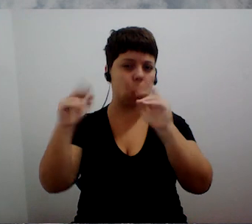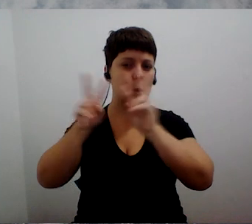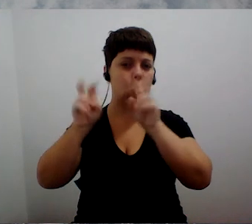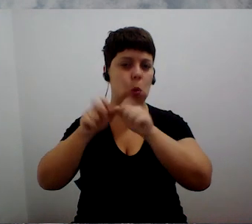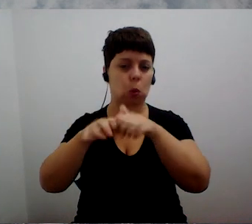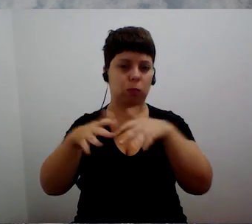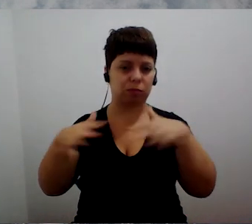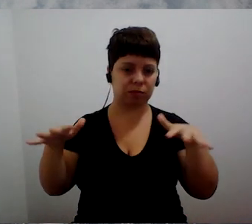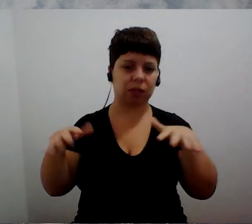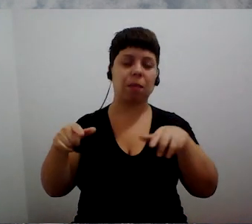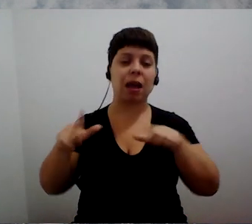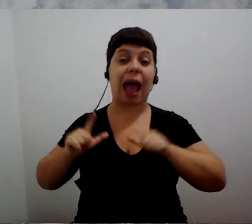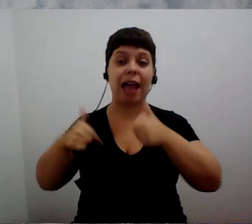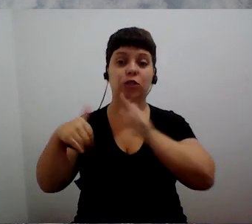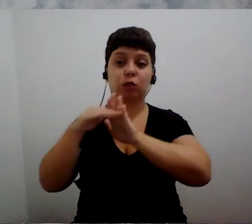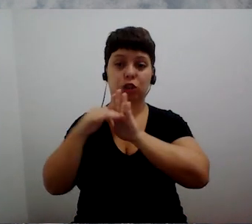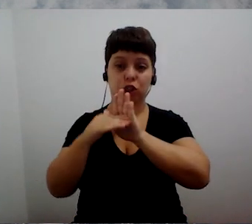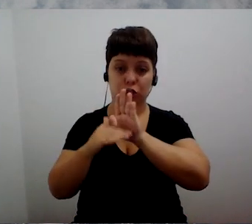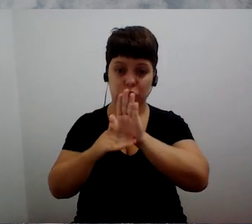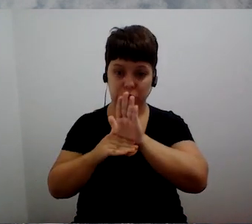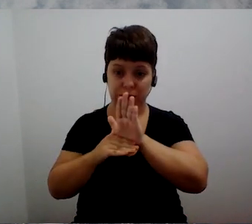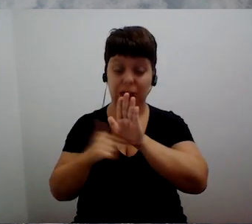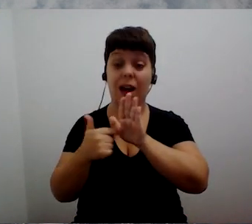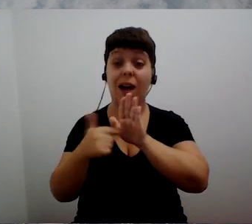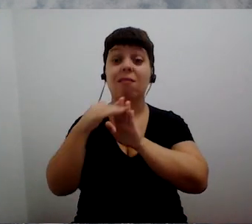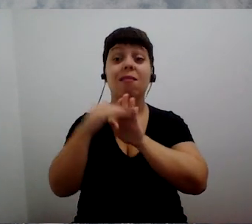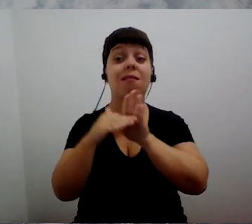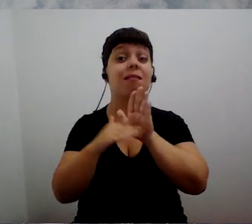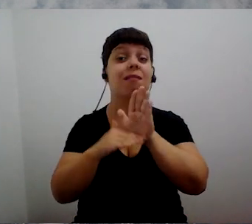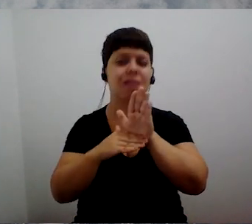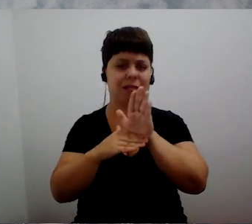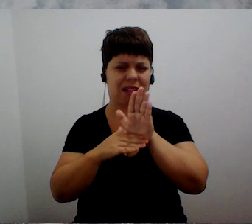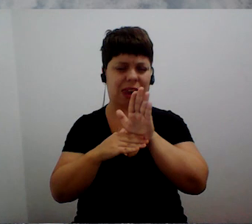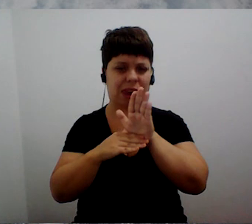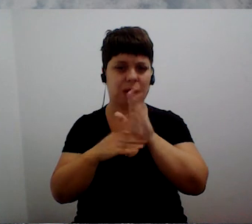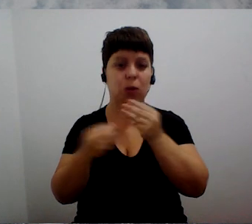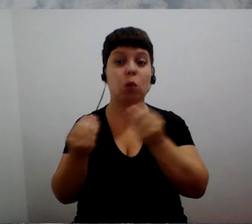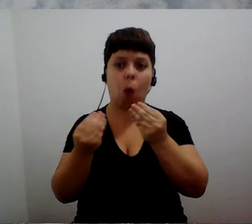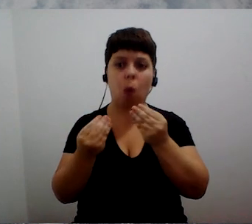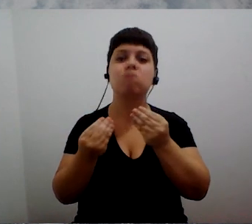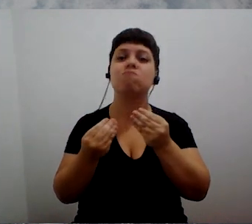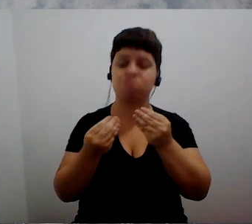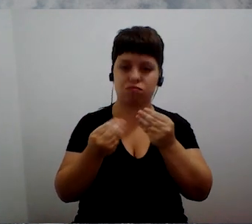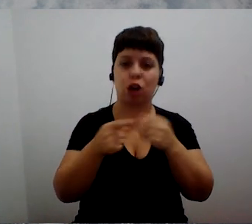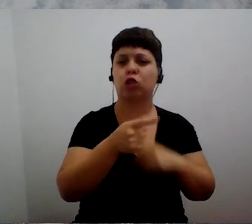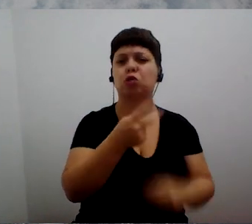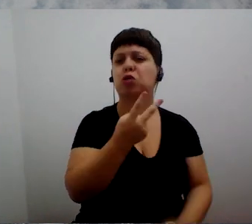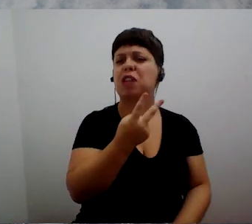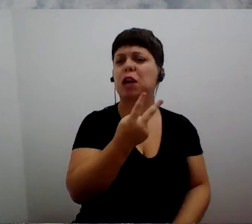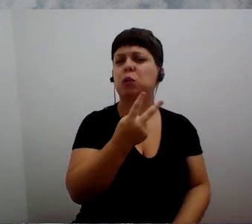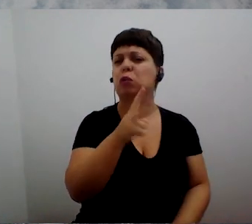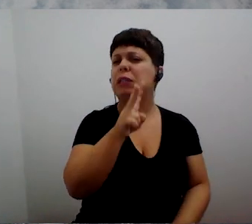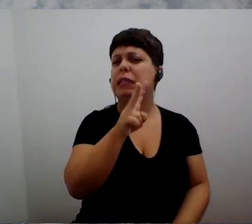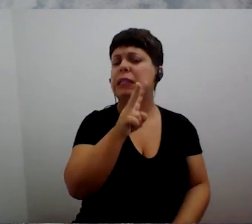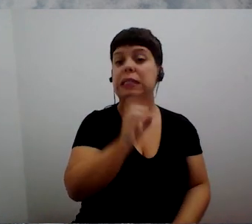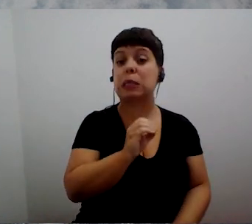high-level panel on ocean and the action agenda that put forward, but that was an agenda that was very